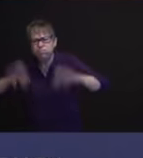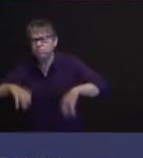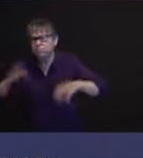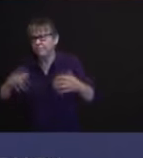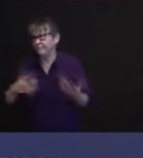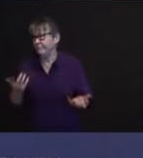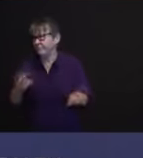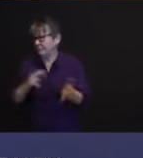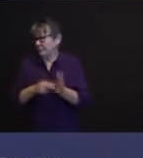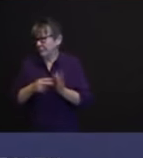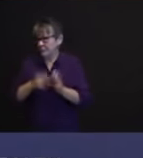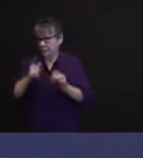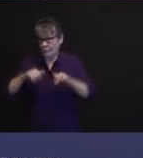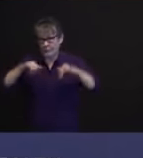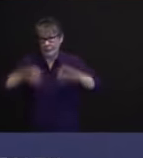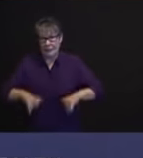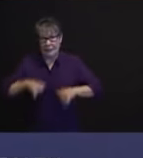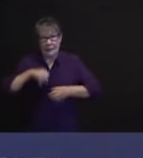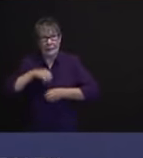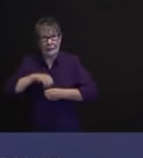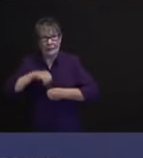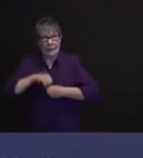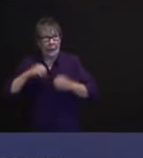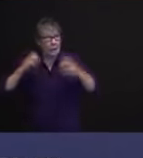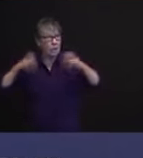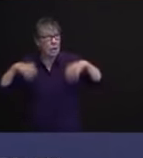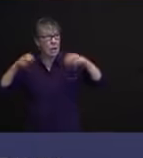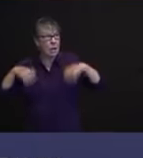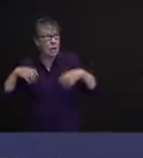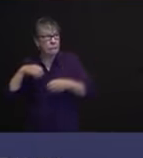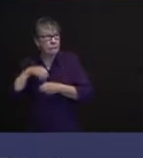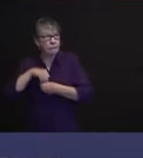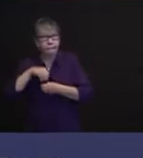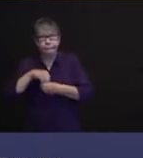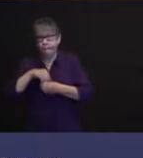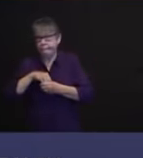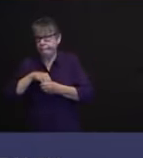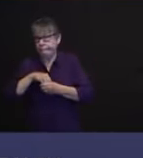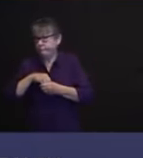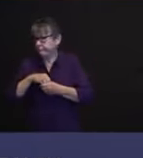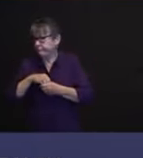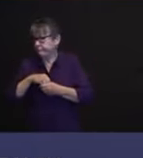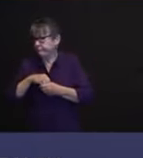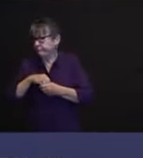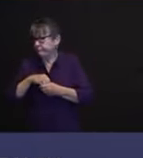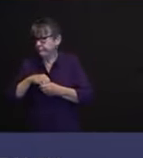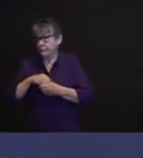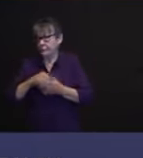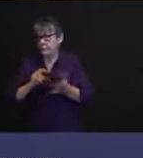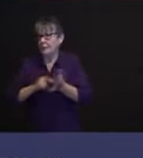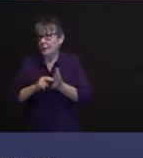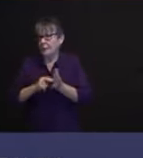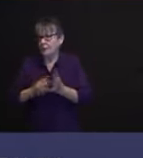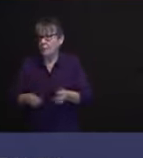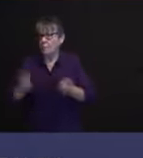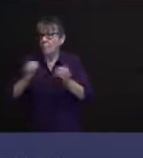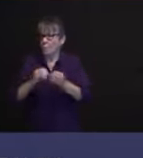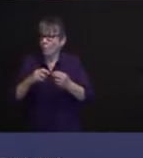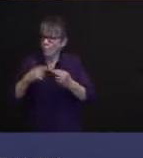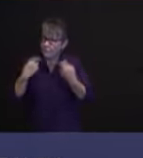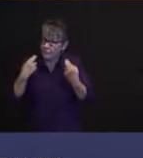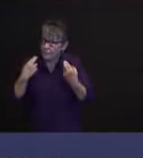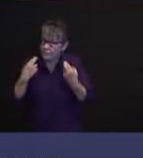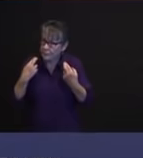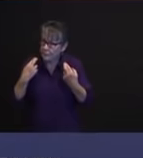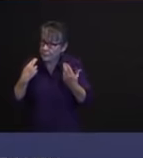you're inside today, which means the risk is higher than it would be otherwise. Just everybody, please keep doing what you've been doing. Keep your guard